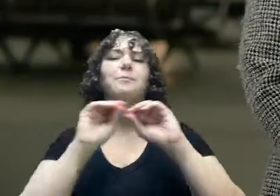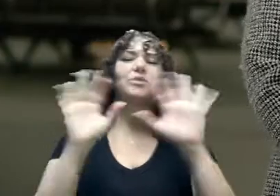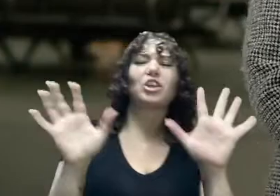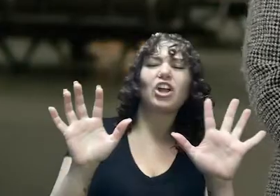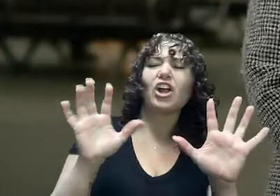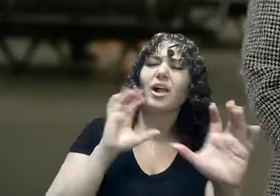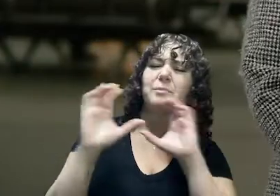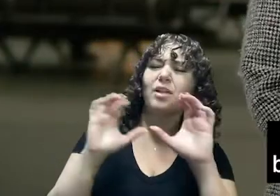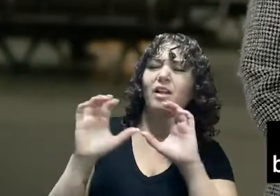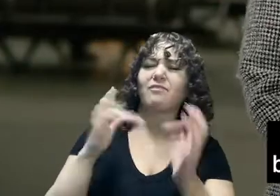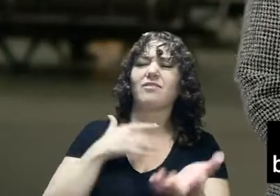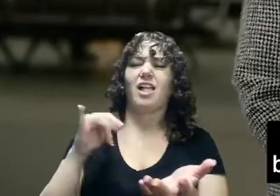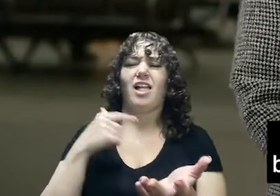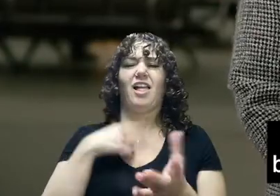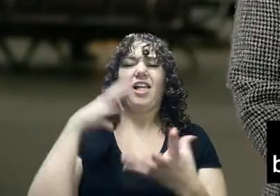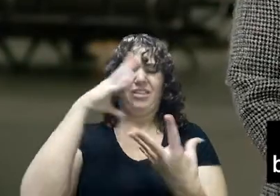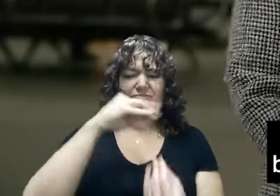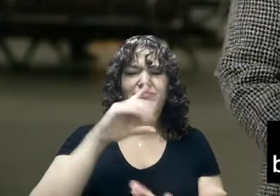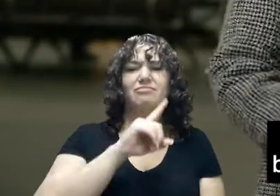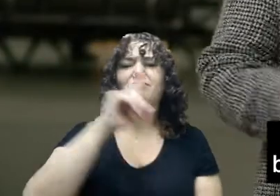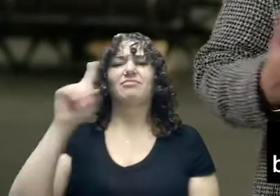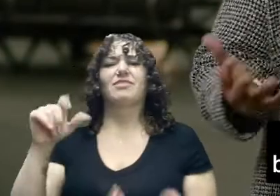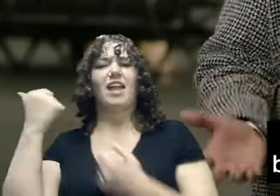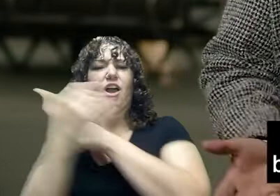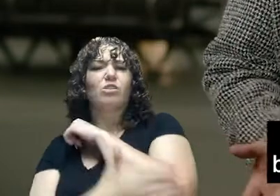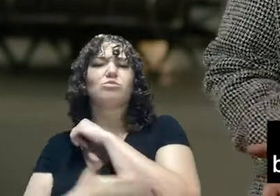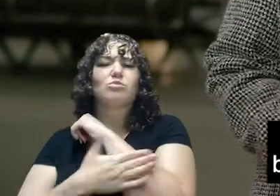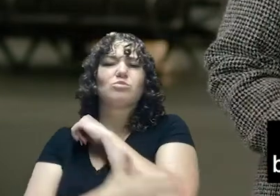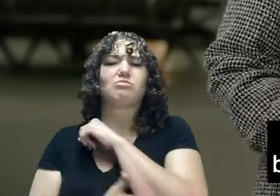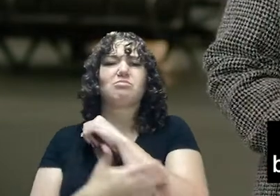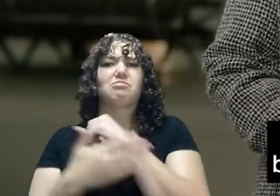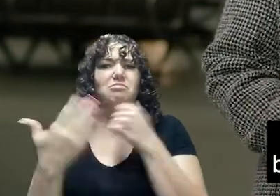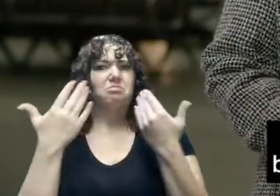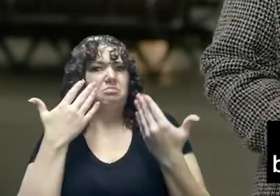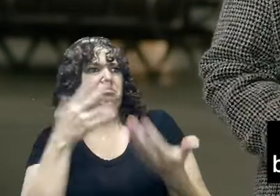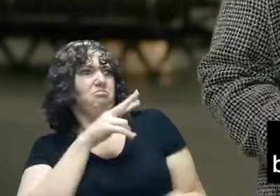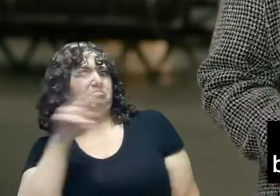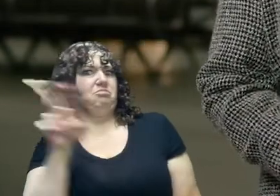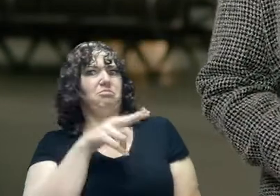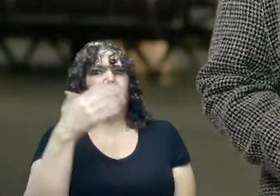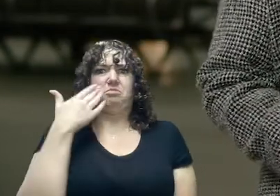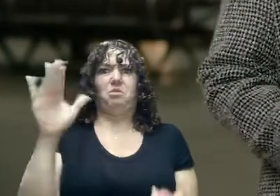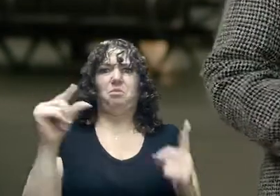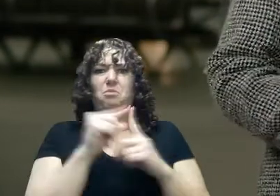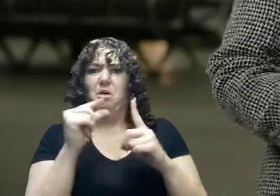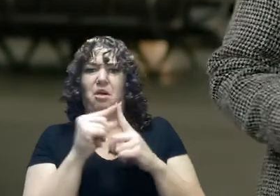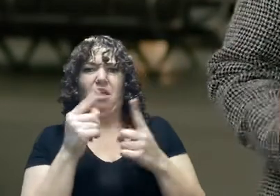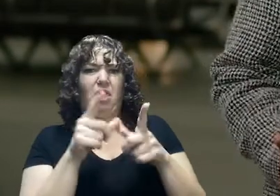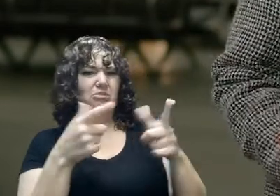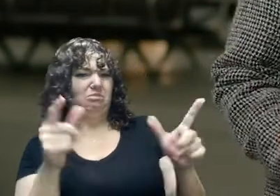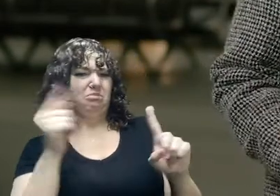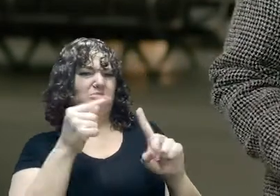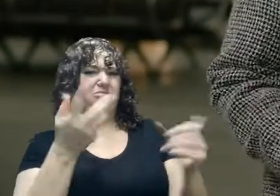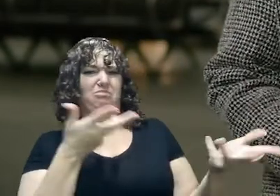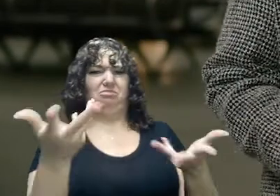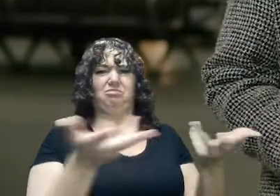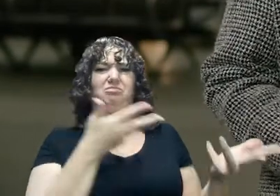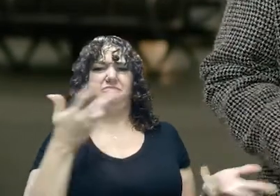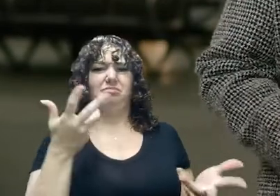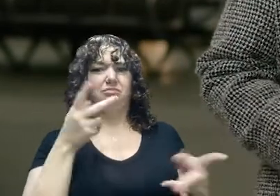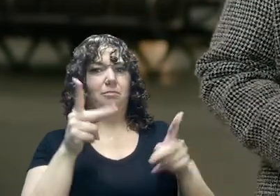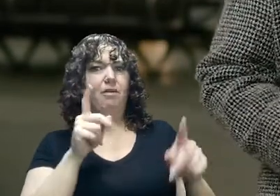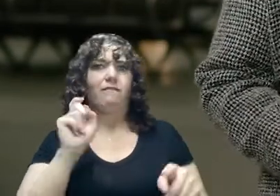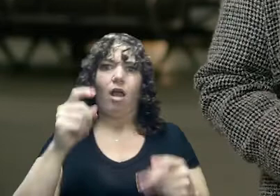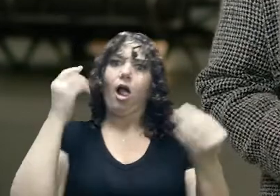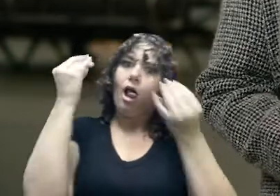no clear-cut communication, I would feel as if I had been transplanted to a country where I didn't know a word of the language.